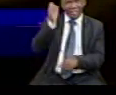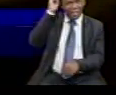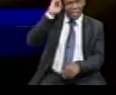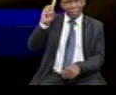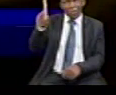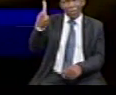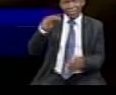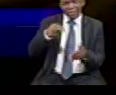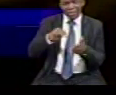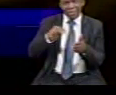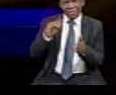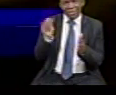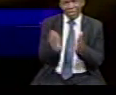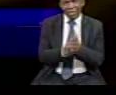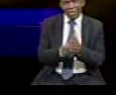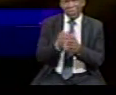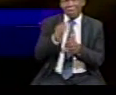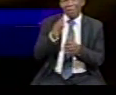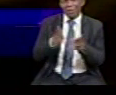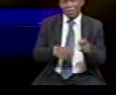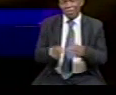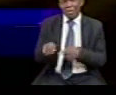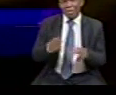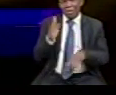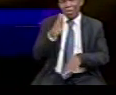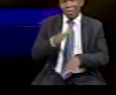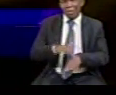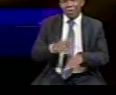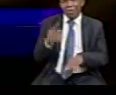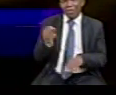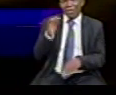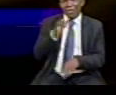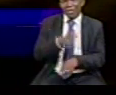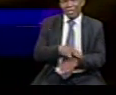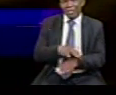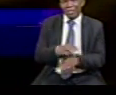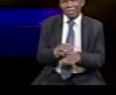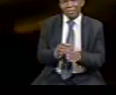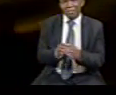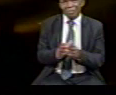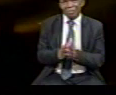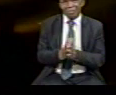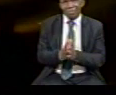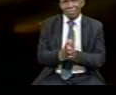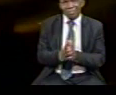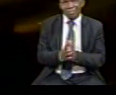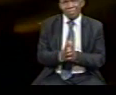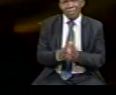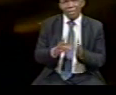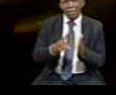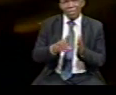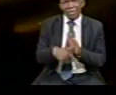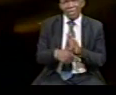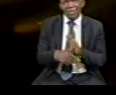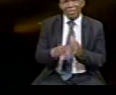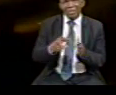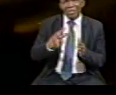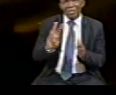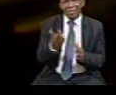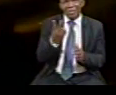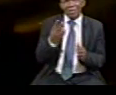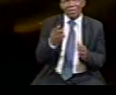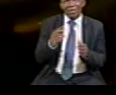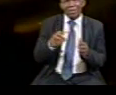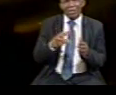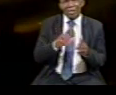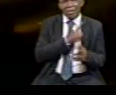to reestablish the Edenic condition. He says, "Behold, the Lord cometh with the clouds, and